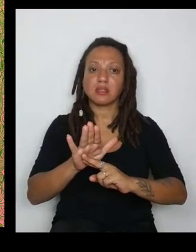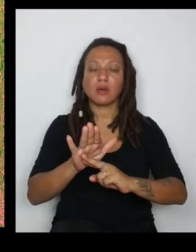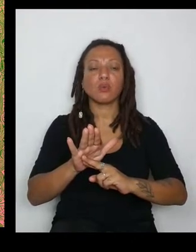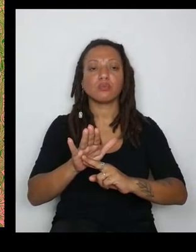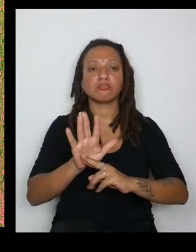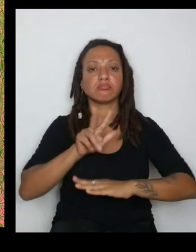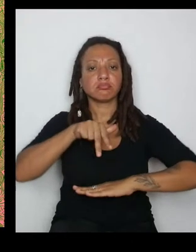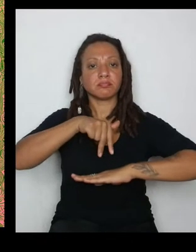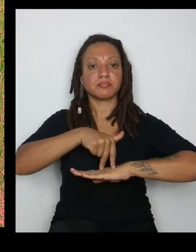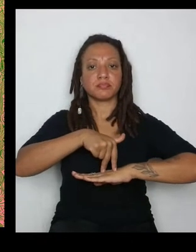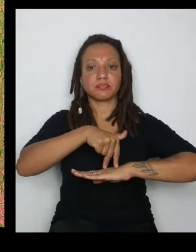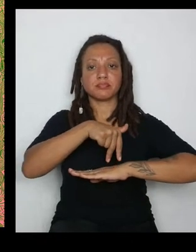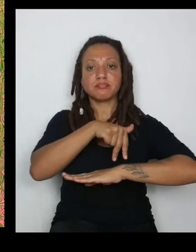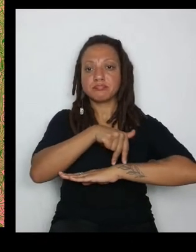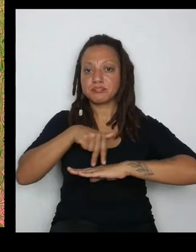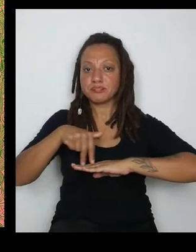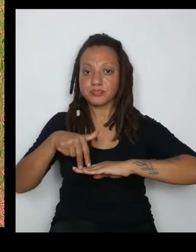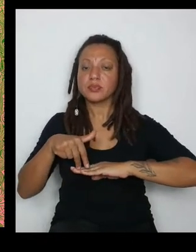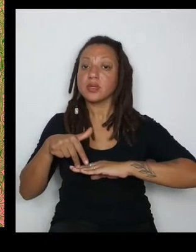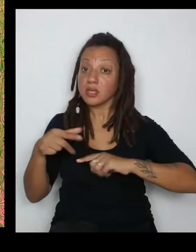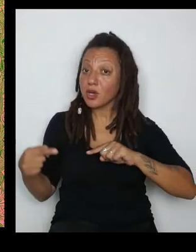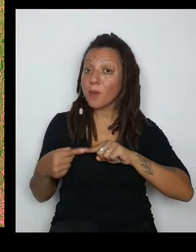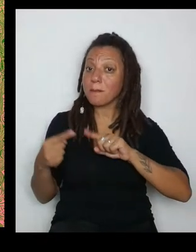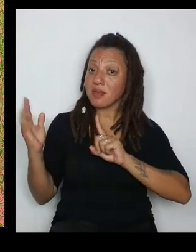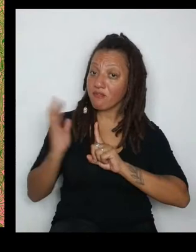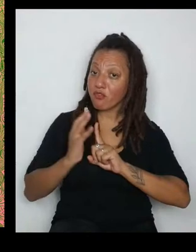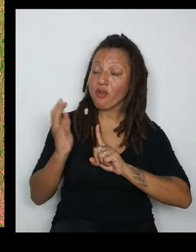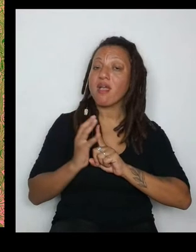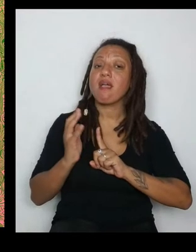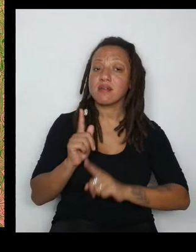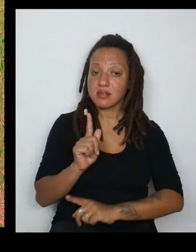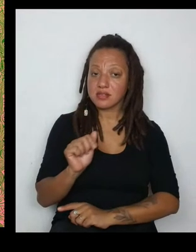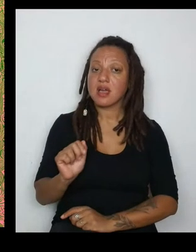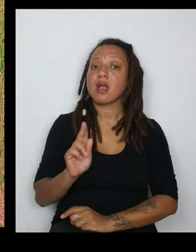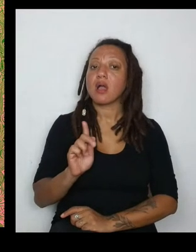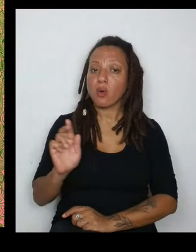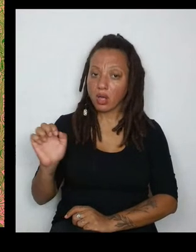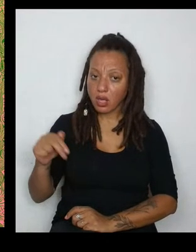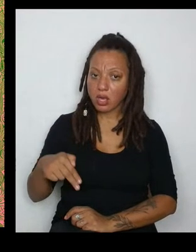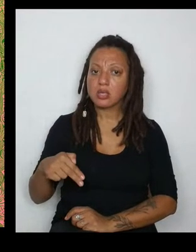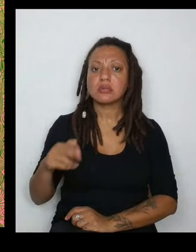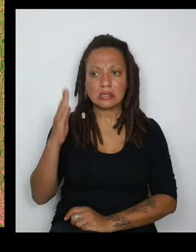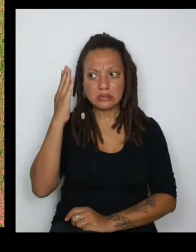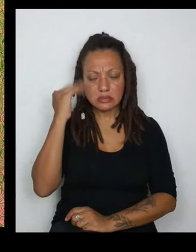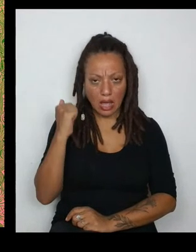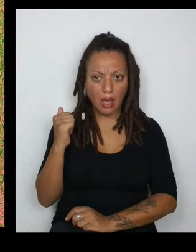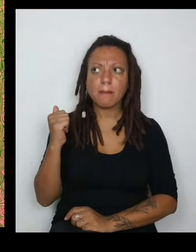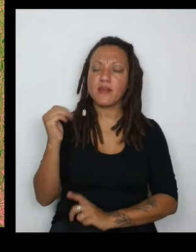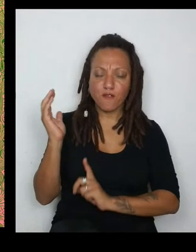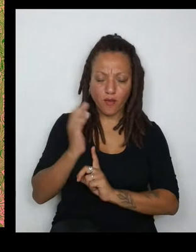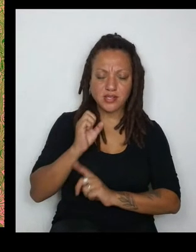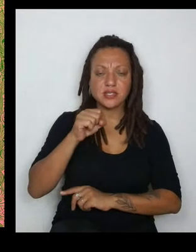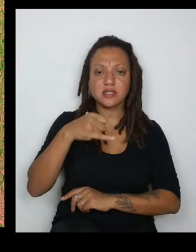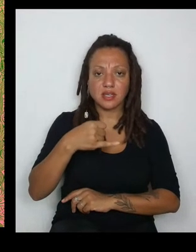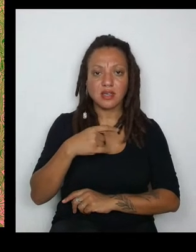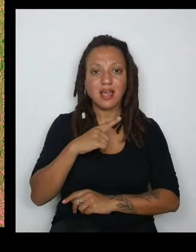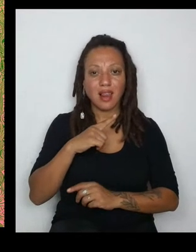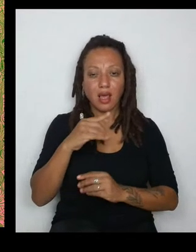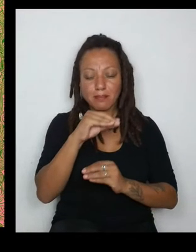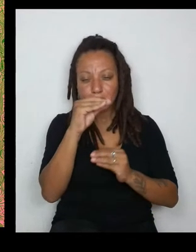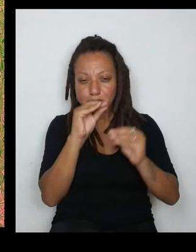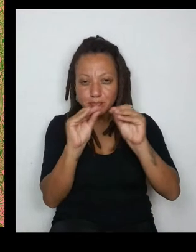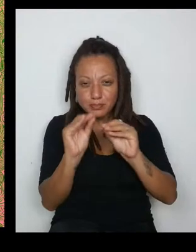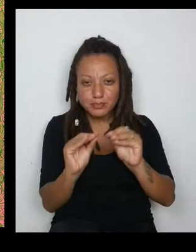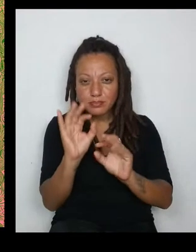very very self-consciously playing with that and playing with artifice of the decorative with surface with all the